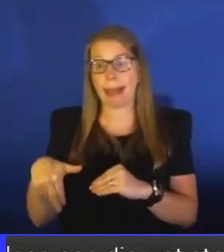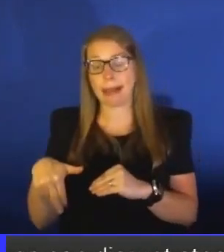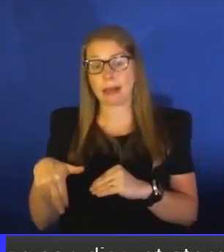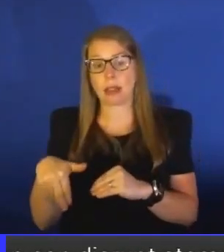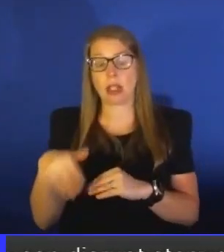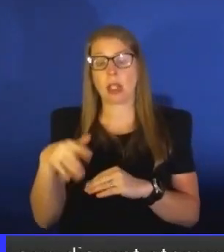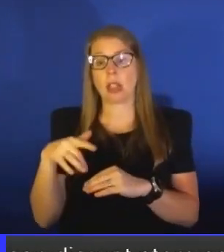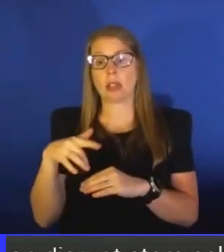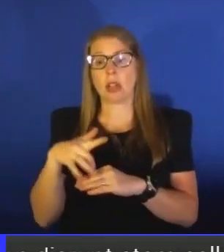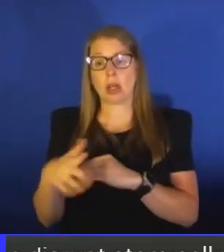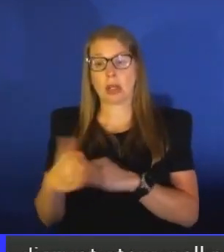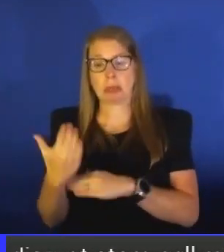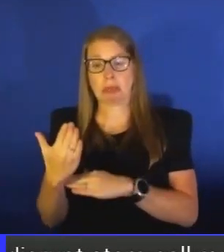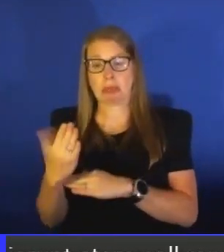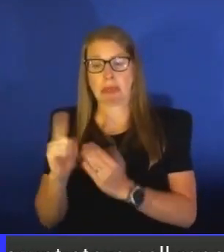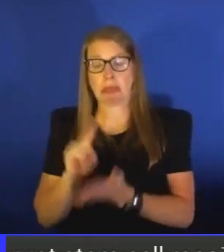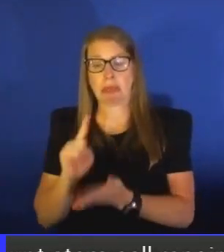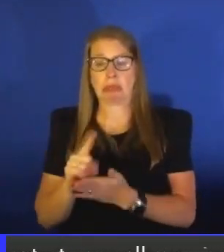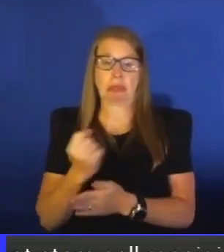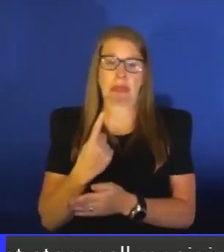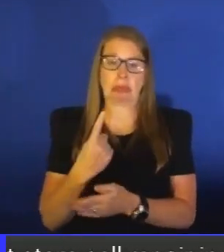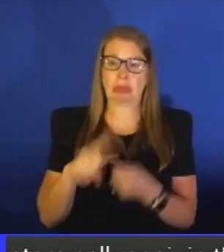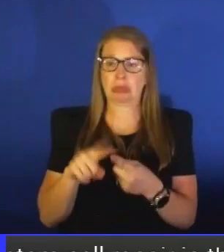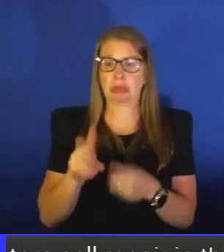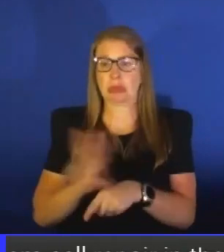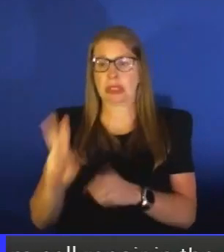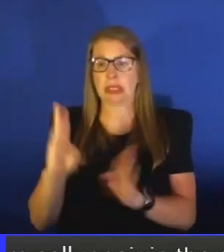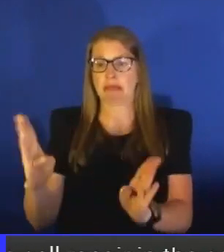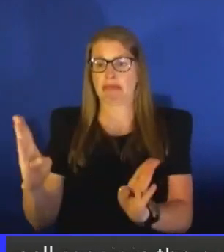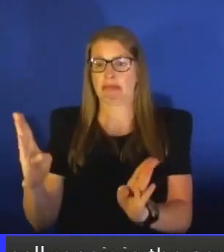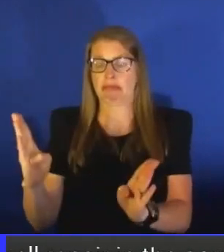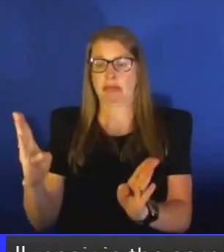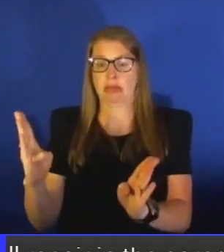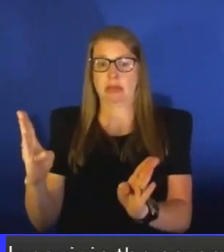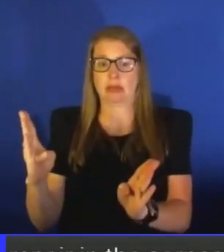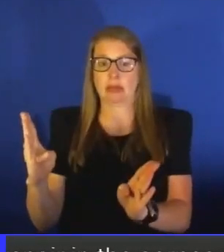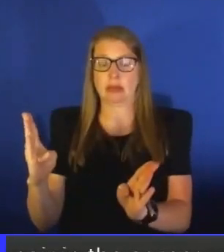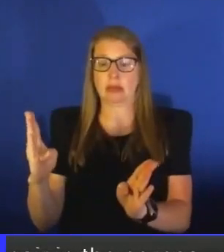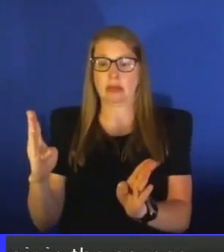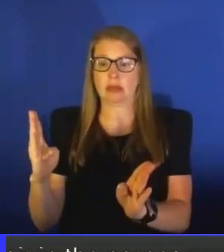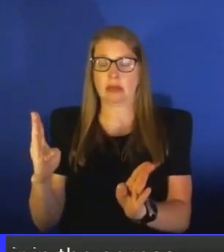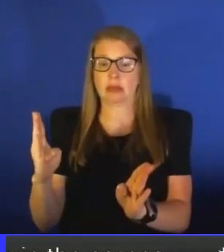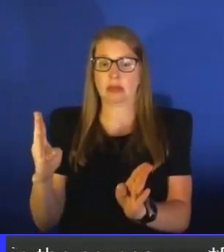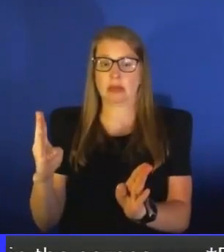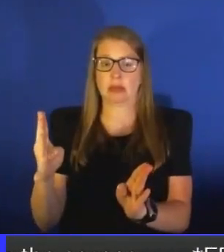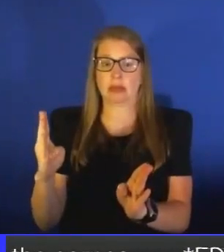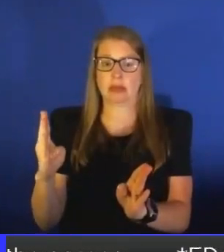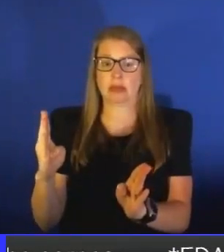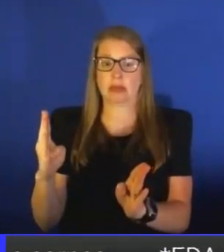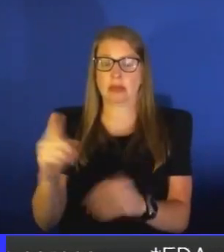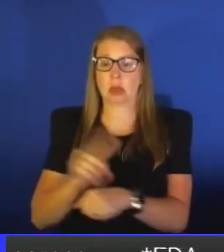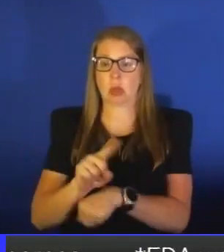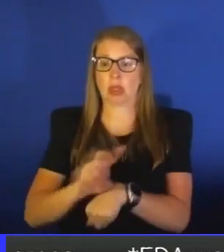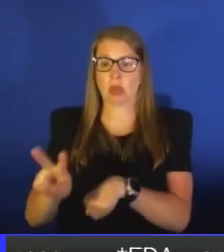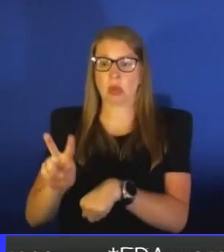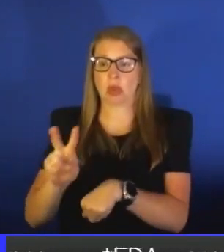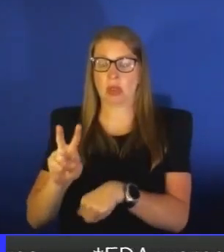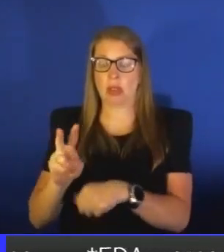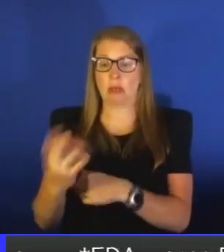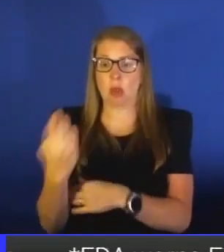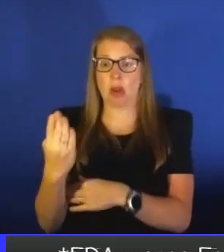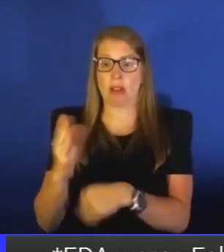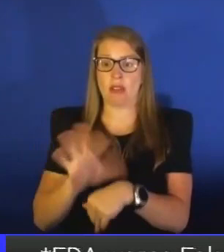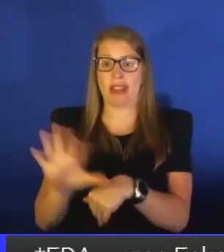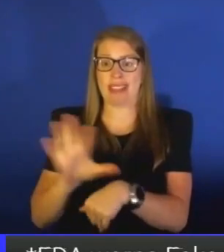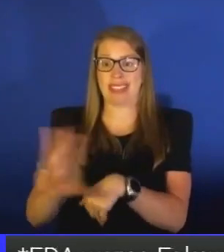say you're a standard, 11 to 6 a.m. patient. You're going to be hitting a lot of your slow wave sleep at 1 or 2 in the morning, and by the time 5, 6 a.m.,